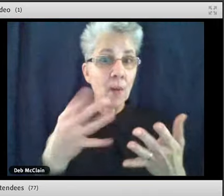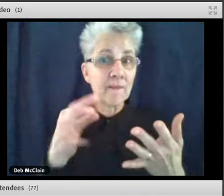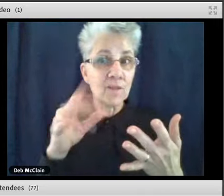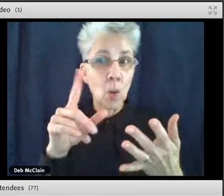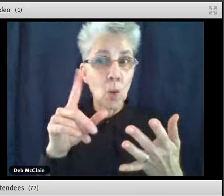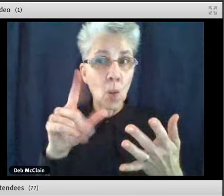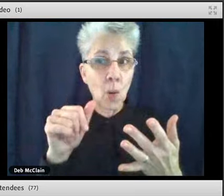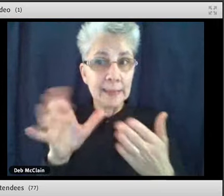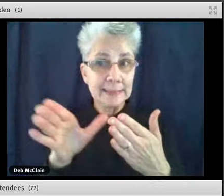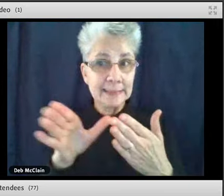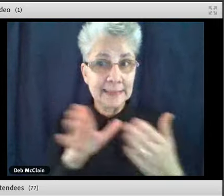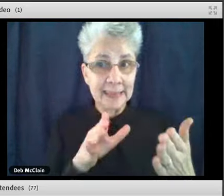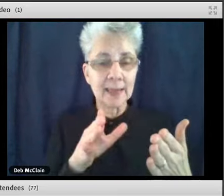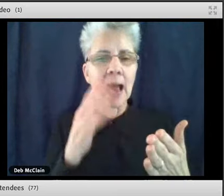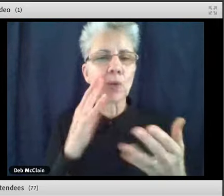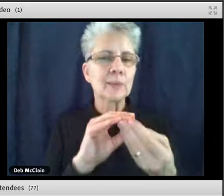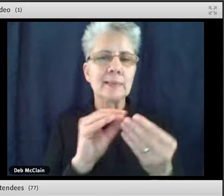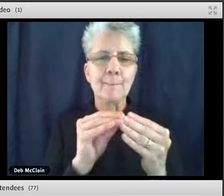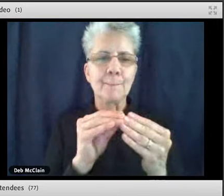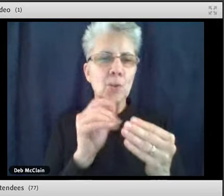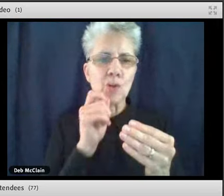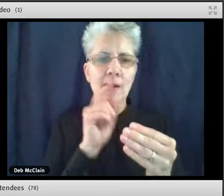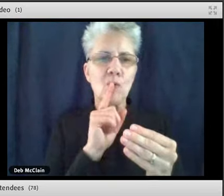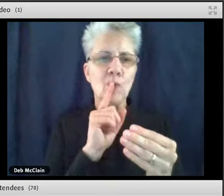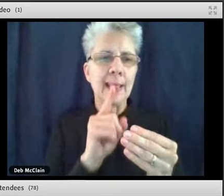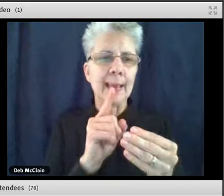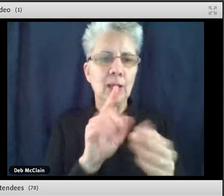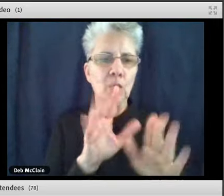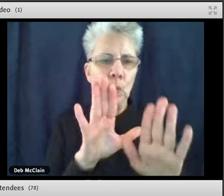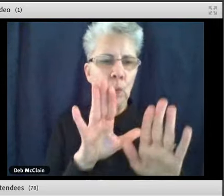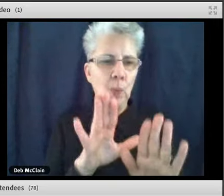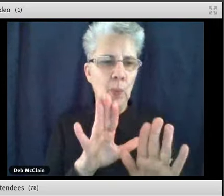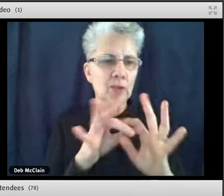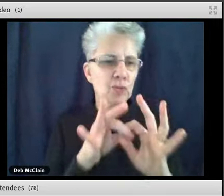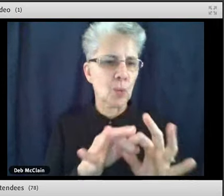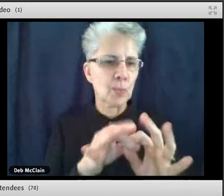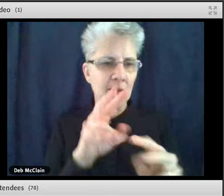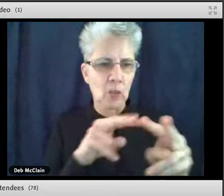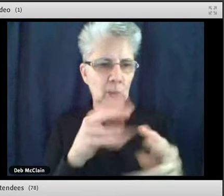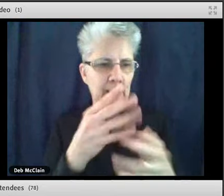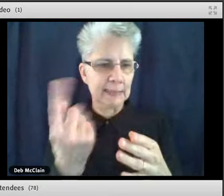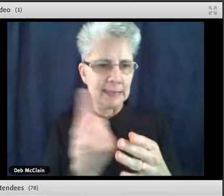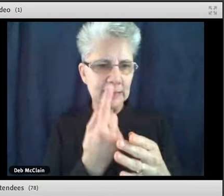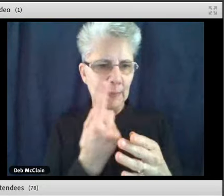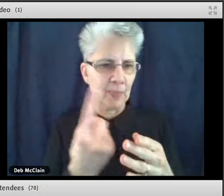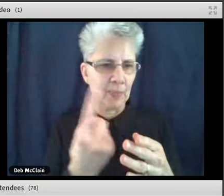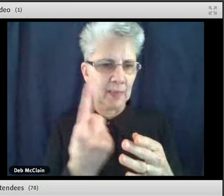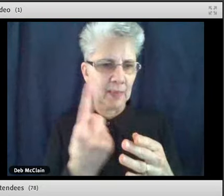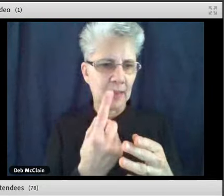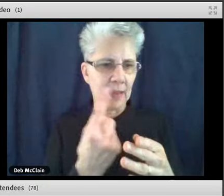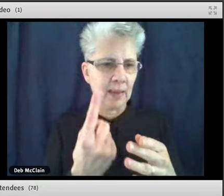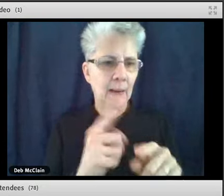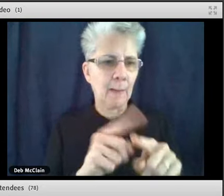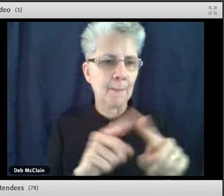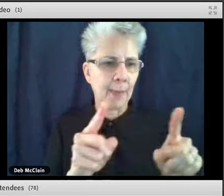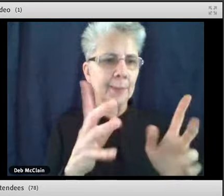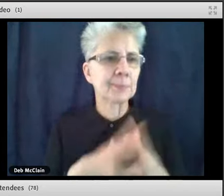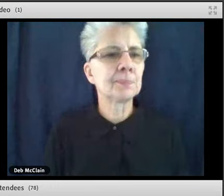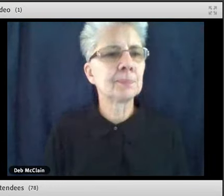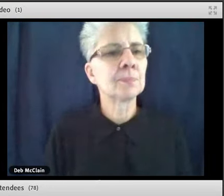thing that I like about this is over here on the right-hand side, you can see the number of cases. But if you actually click on a county one